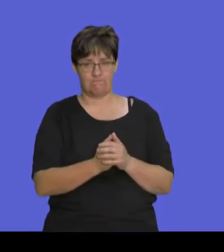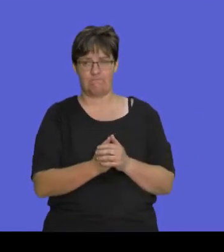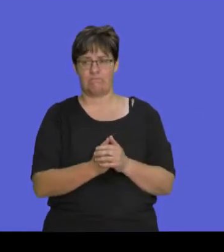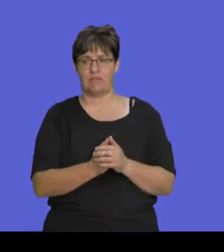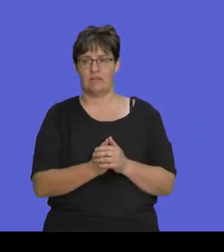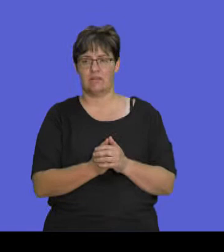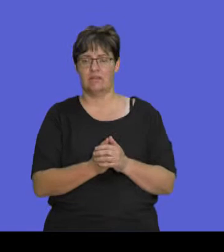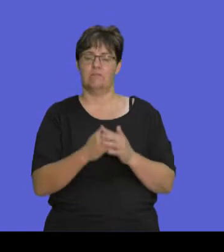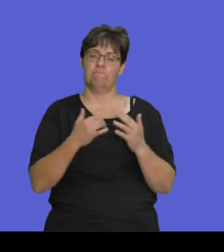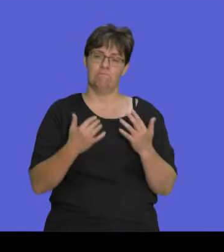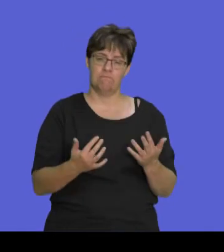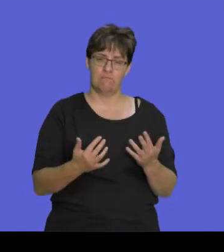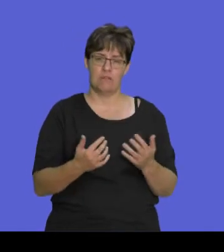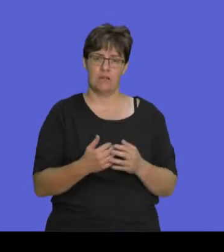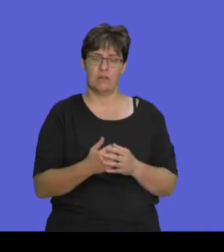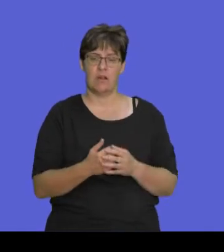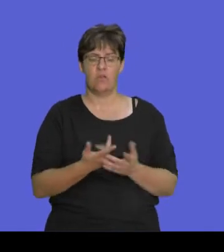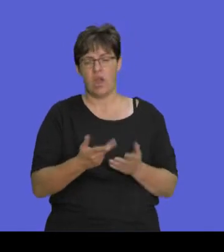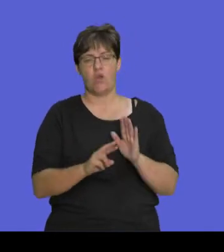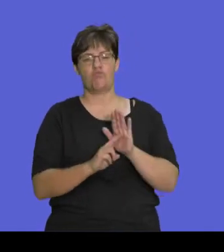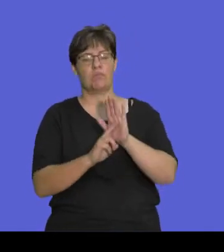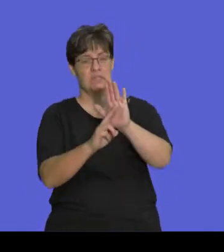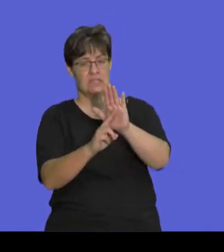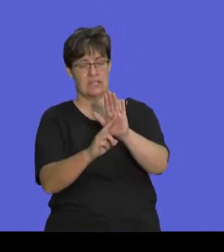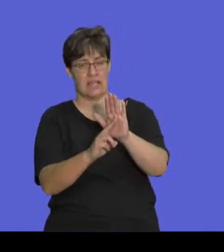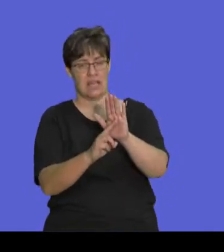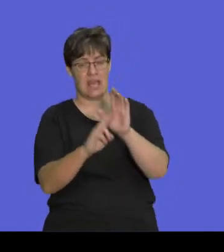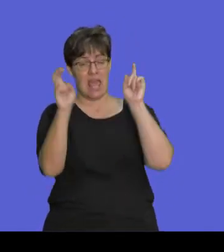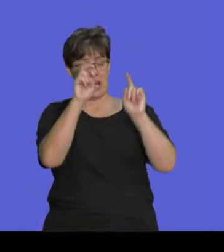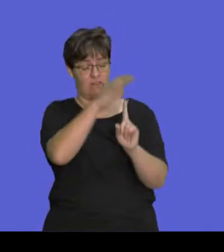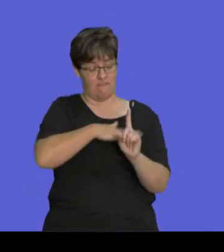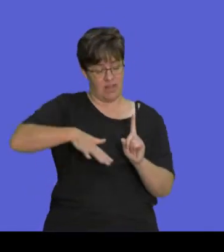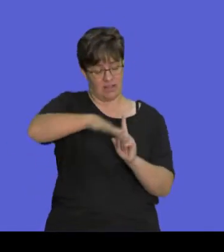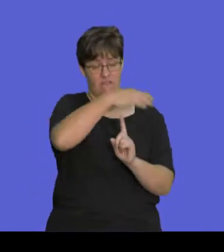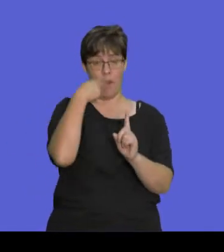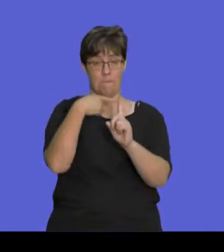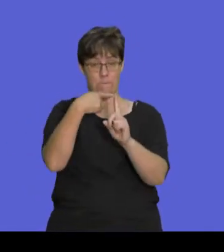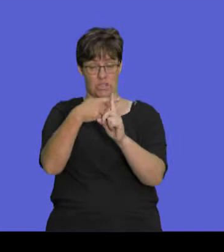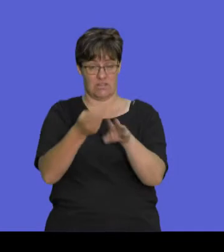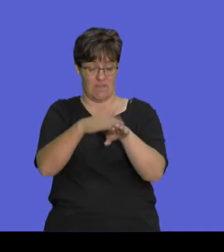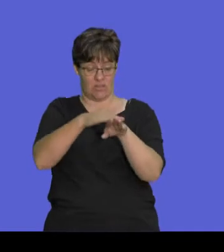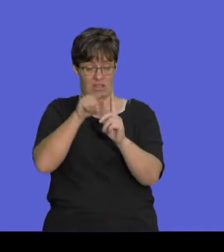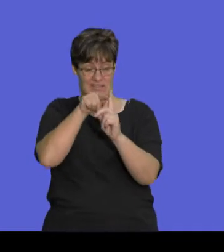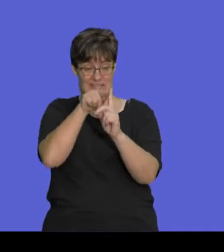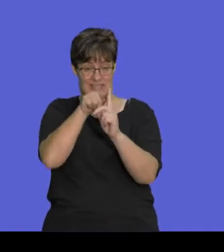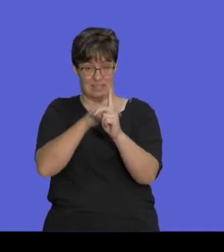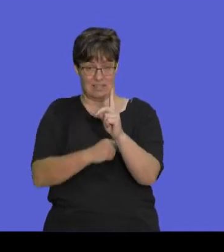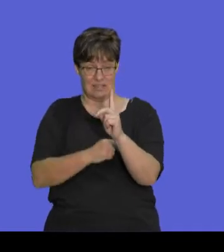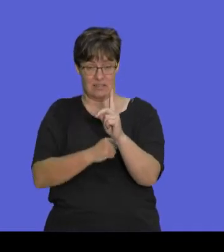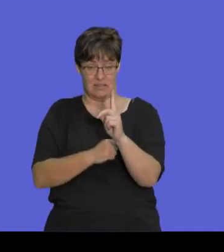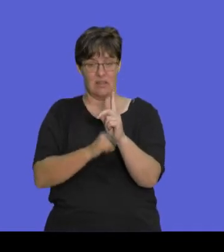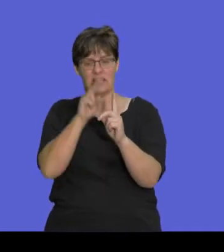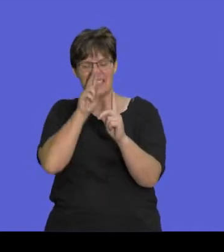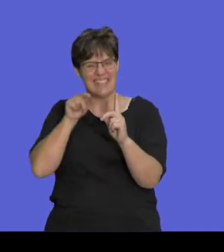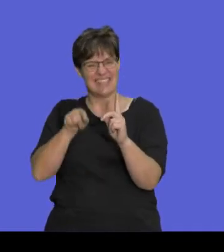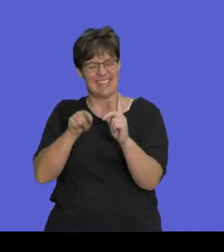moving along, so if we were to represent the electric field around a positive point charge, as